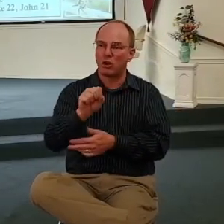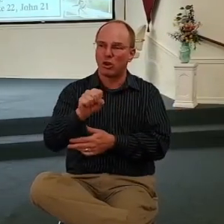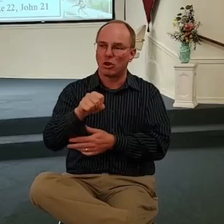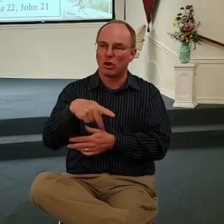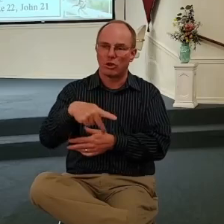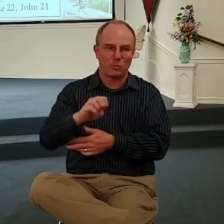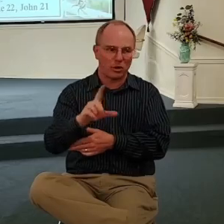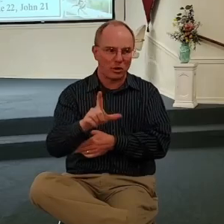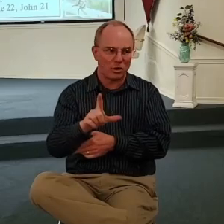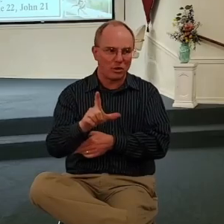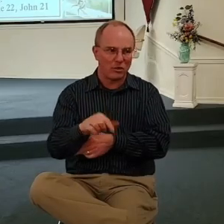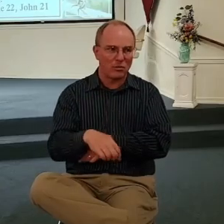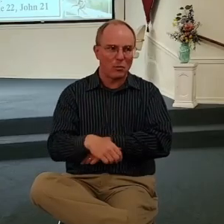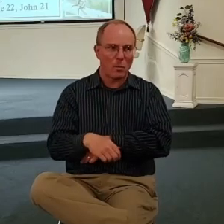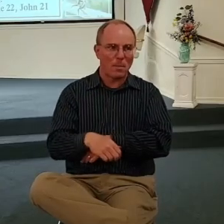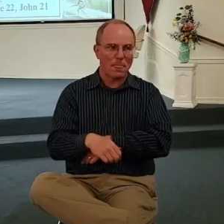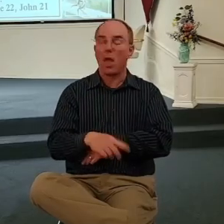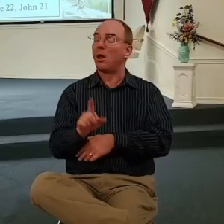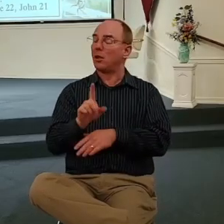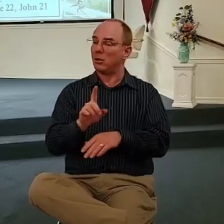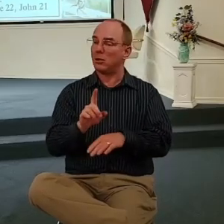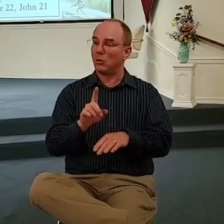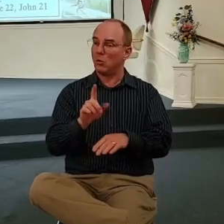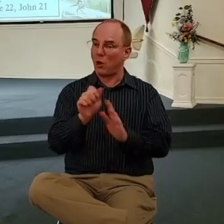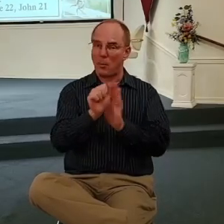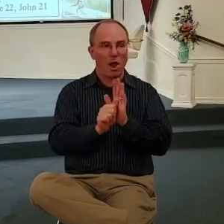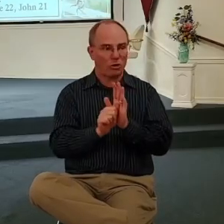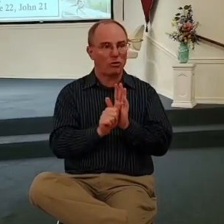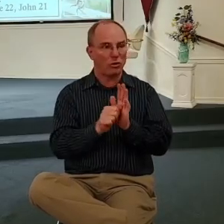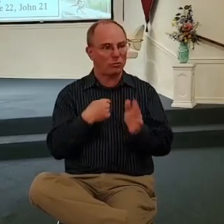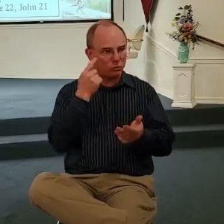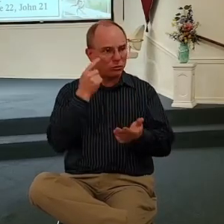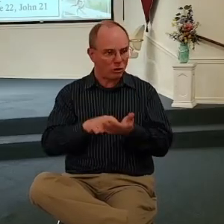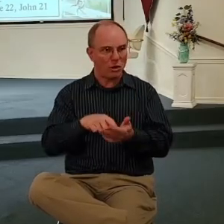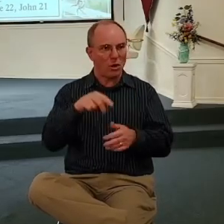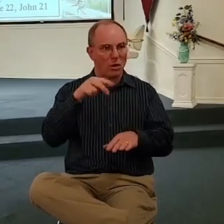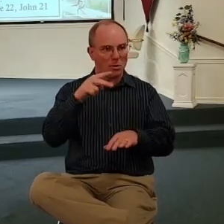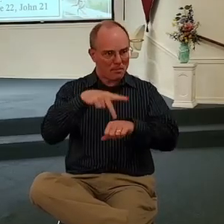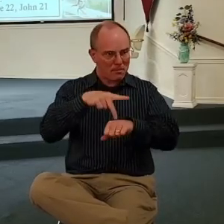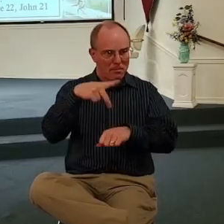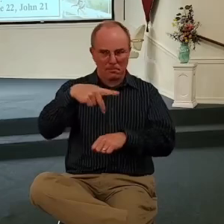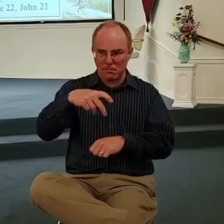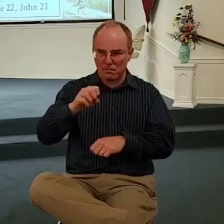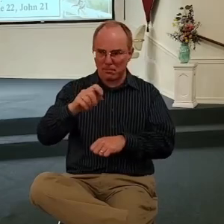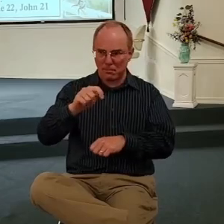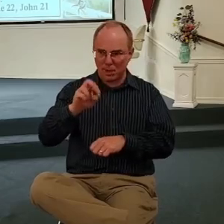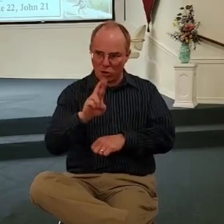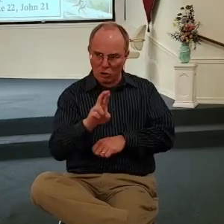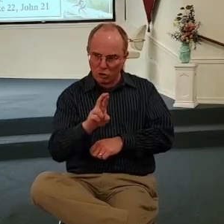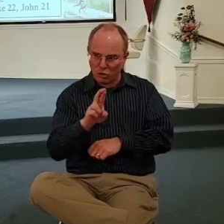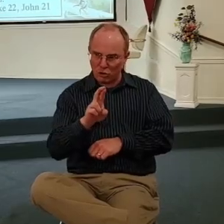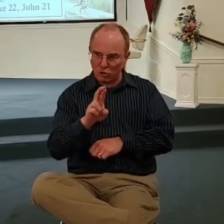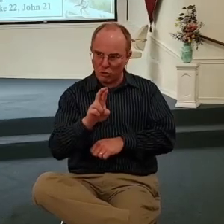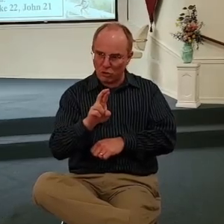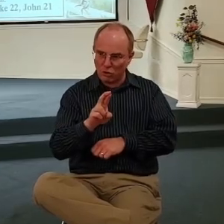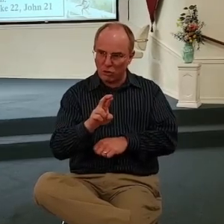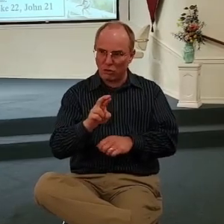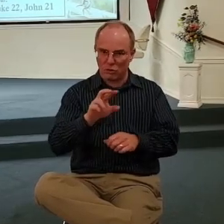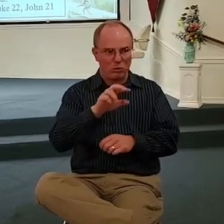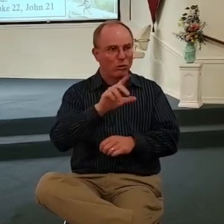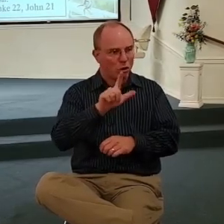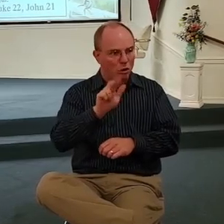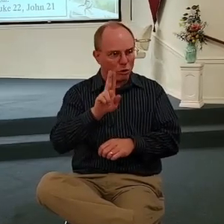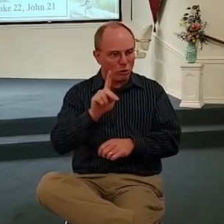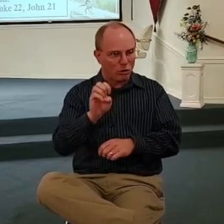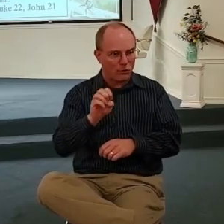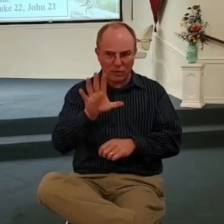Peter. Peter stood out to me quite a bit. It's such wonderful moments like Luke 5, 8 through